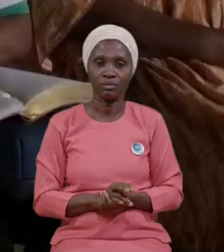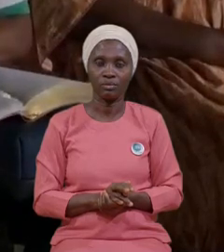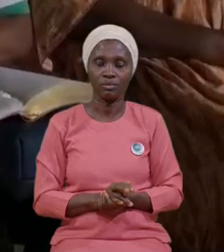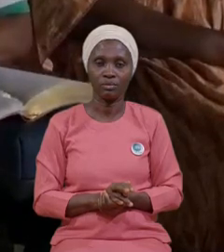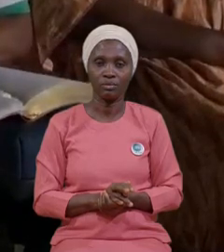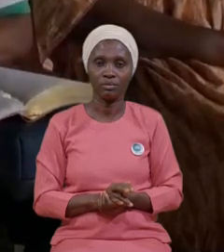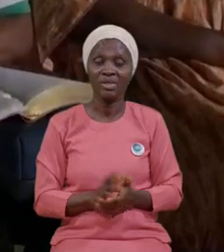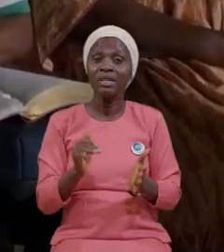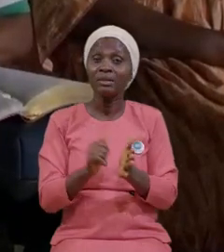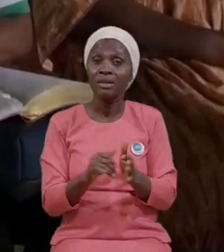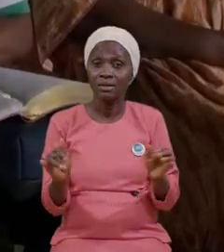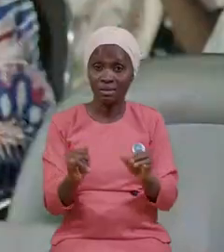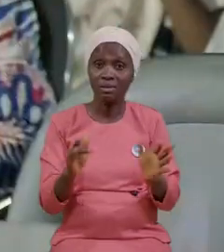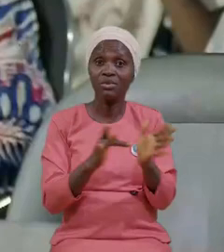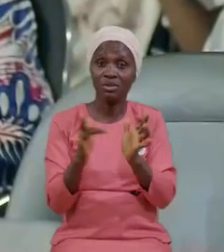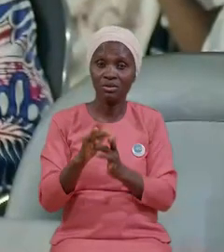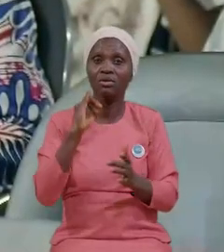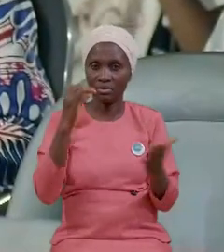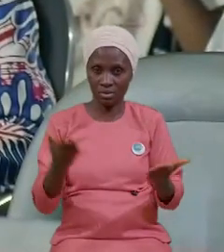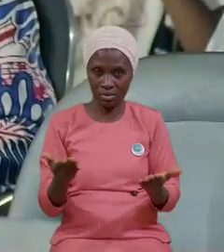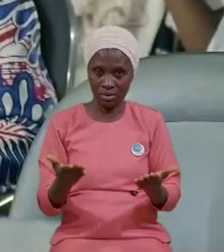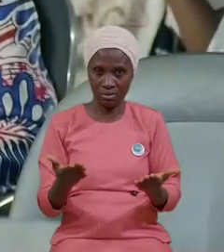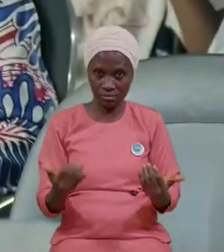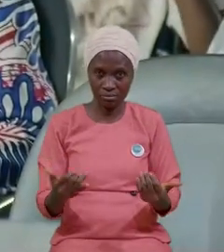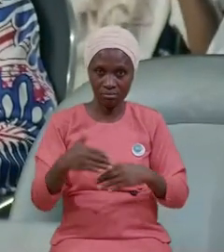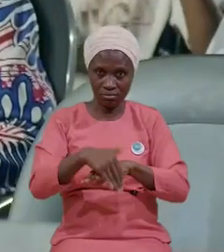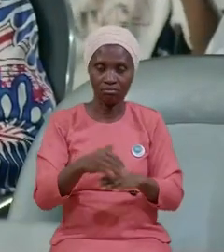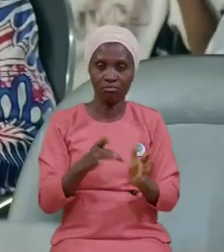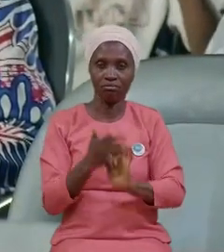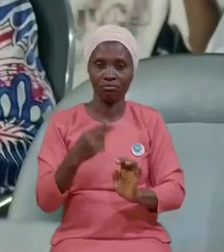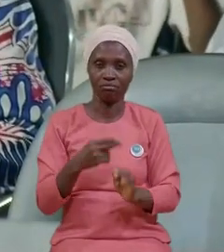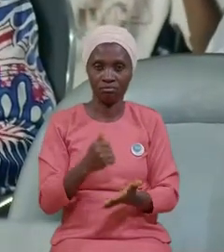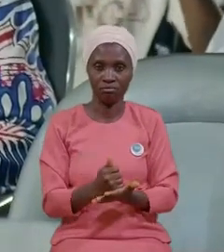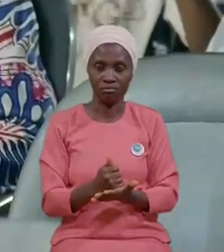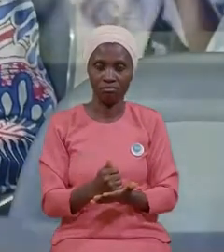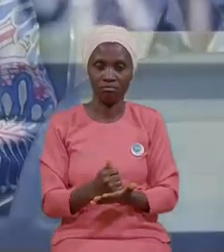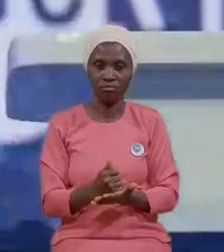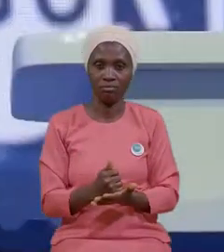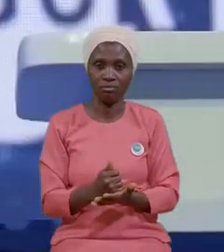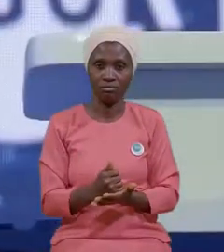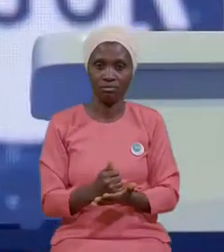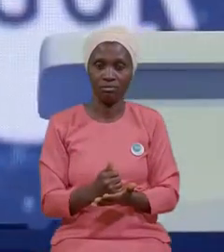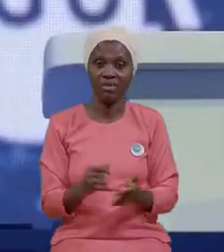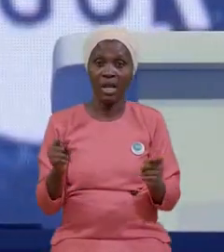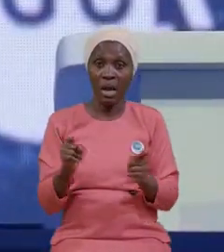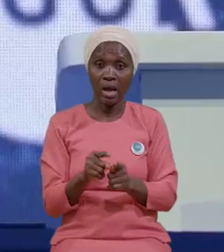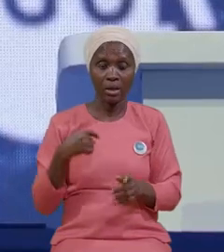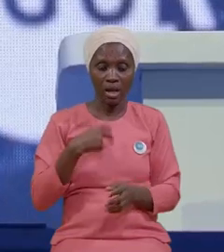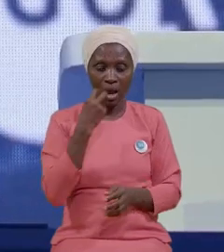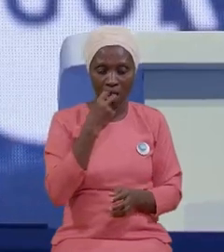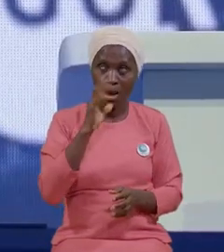That same Jesus is here tonight. as we mentioned his name.